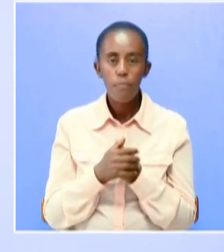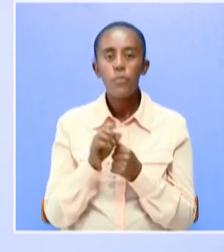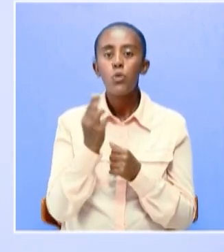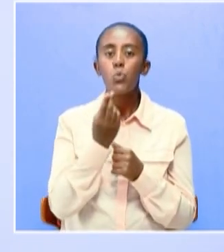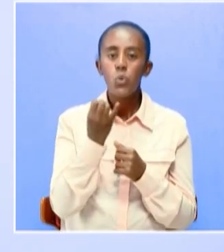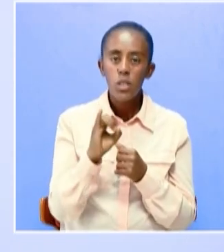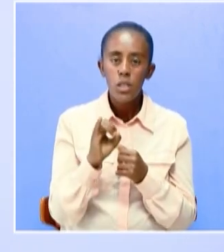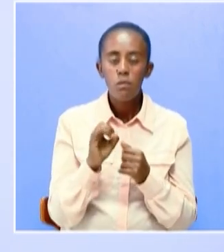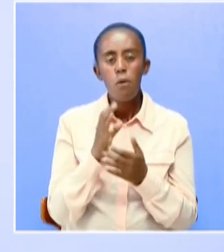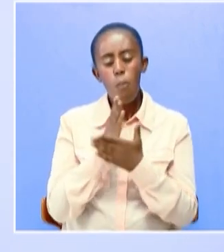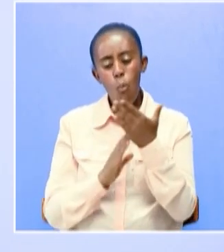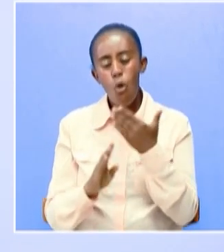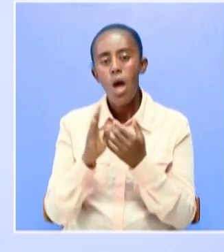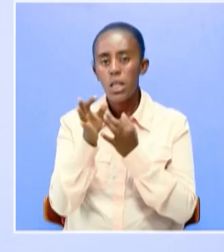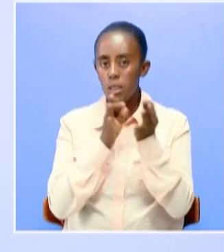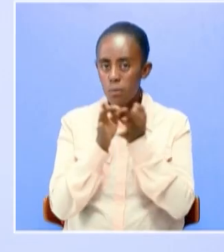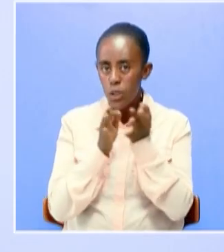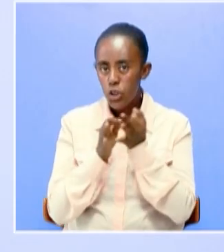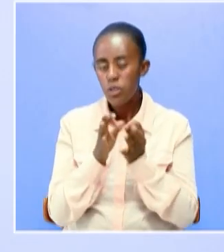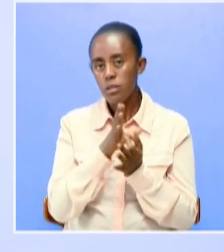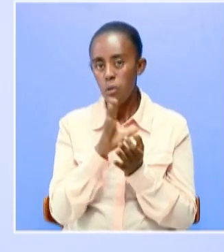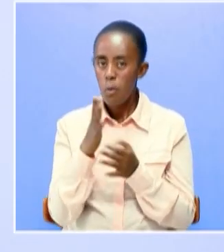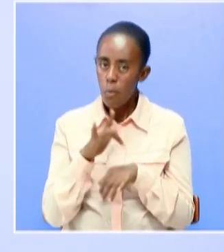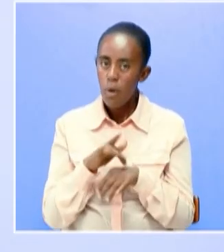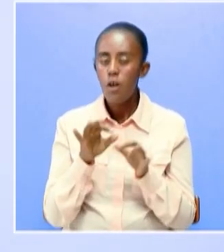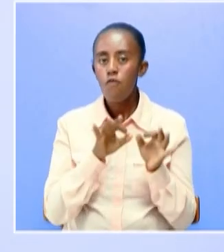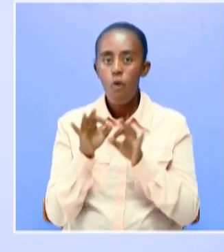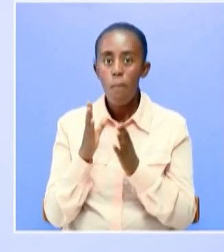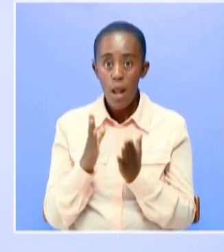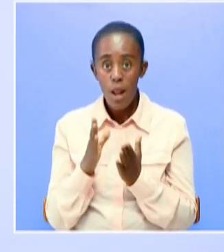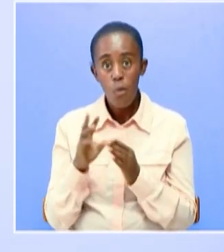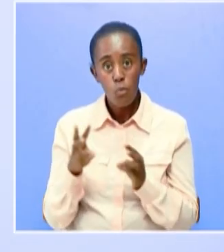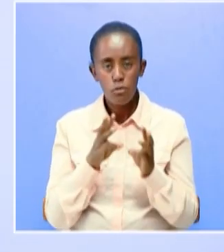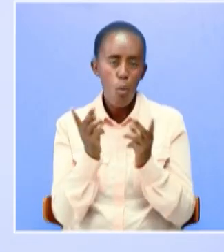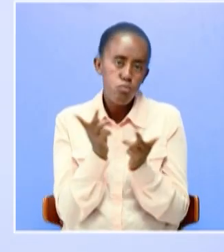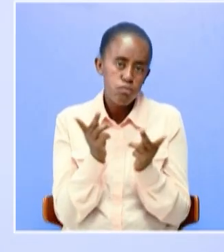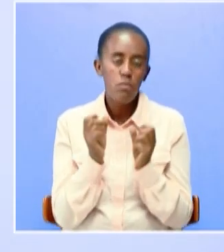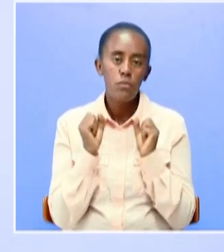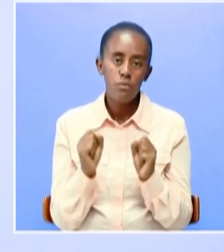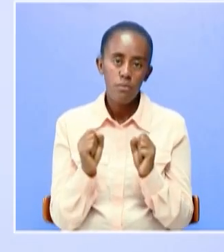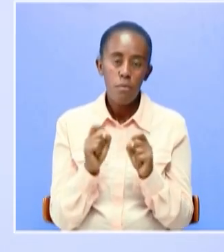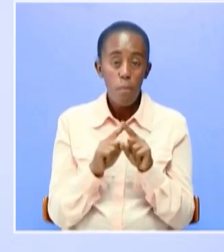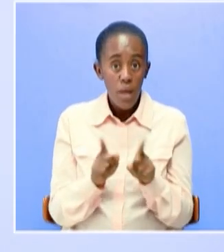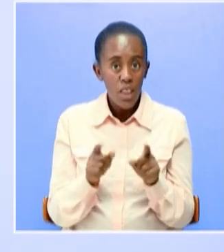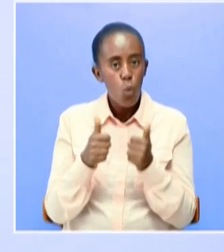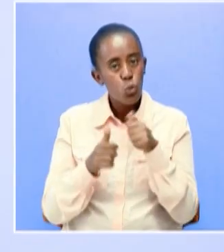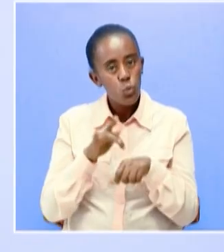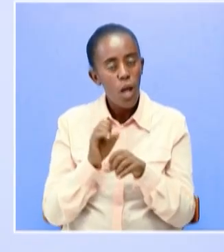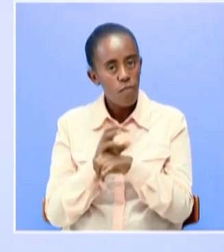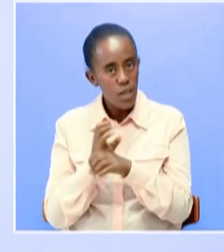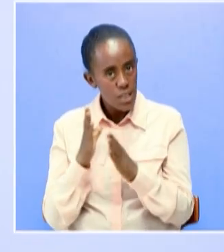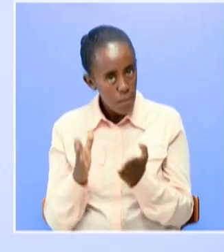using impolite expressions or maybe in informal ways. Both of them are possible. But which one is